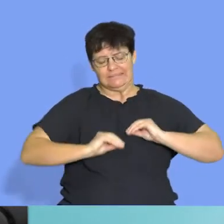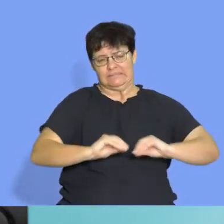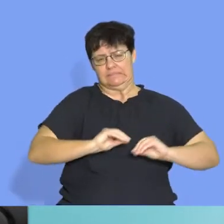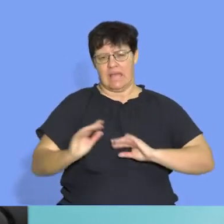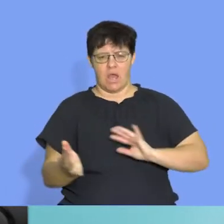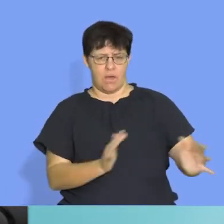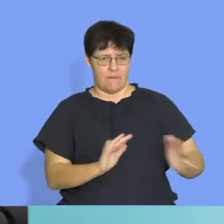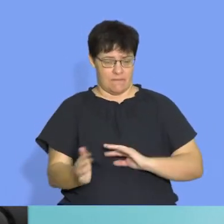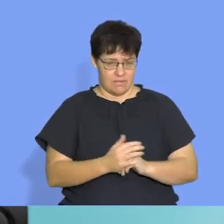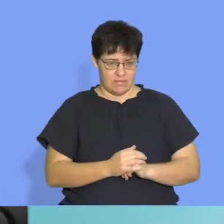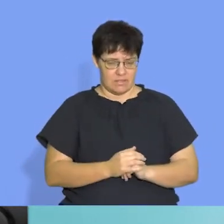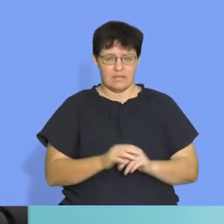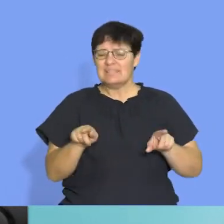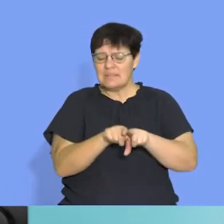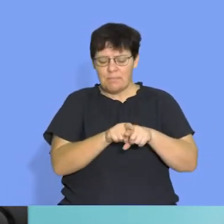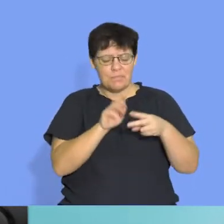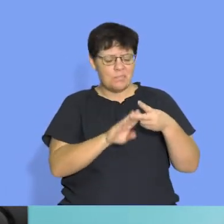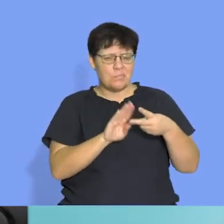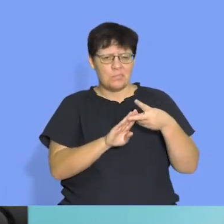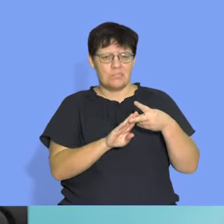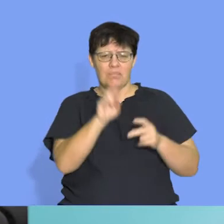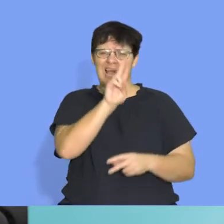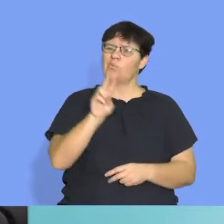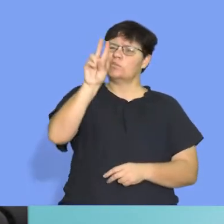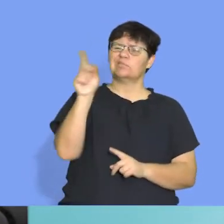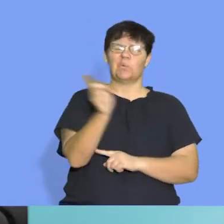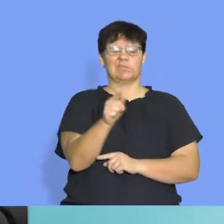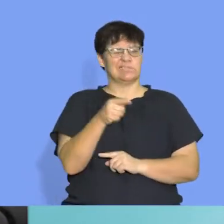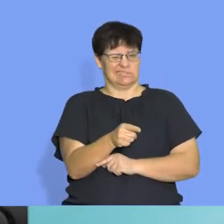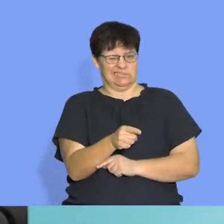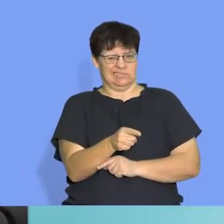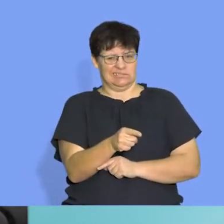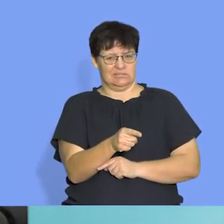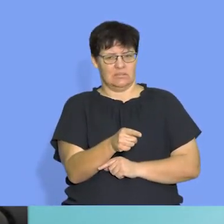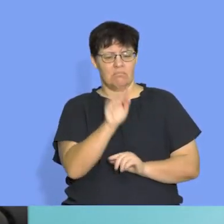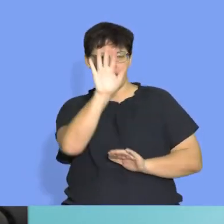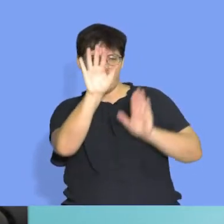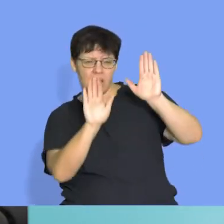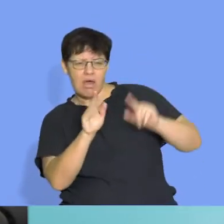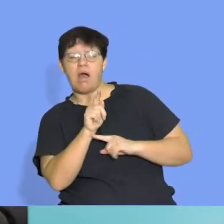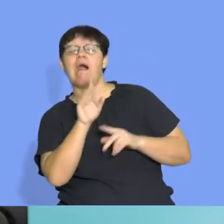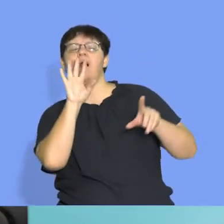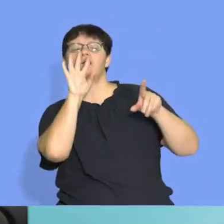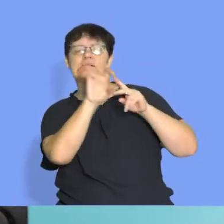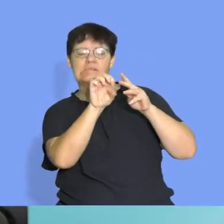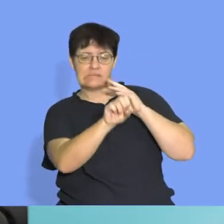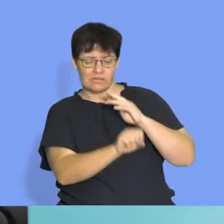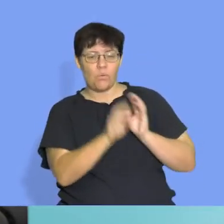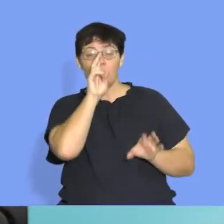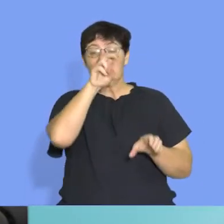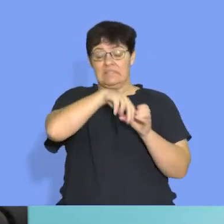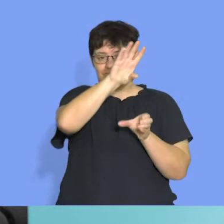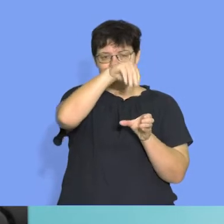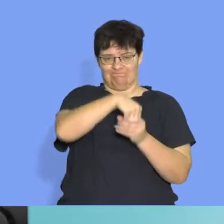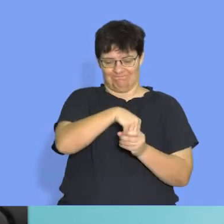Also, we look at a mapping of what is equation, or what is an equation rather, and what are the things that are involved when